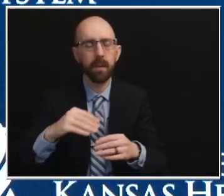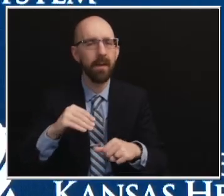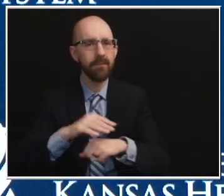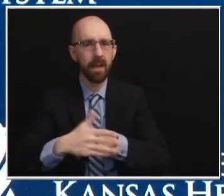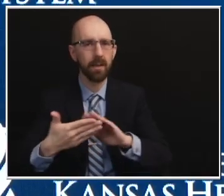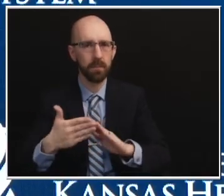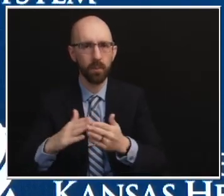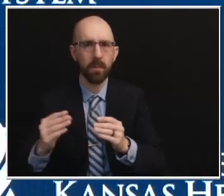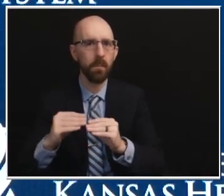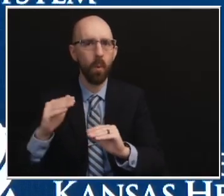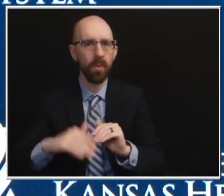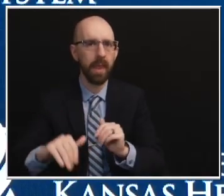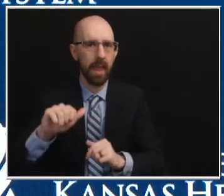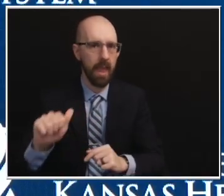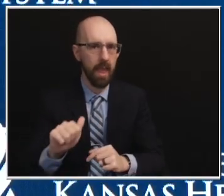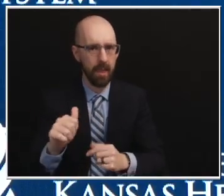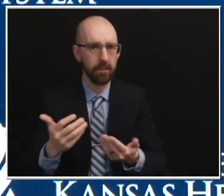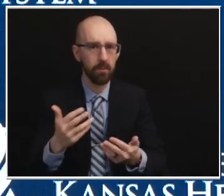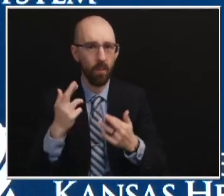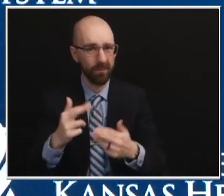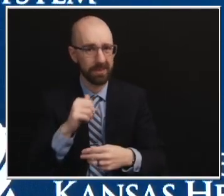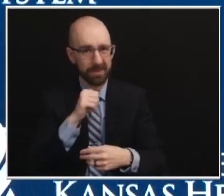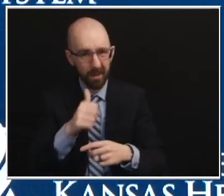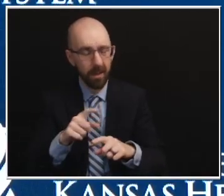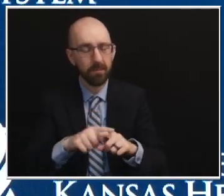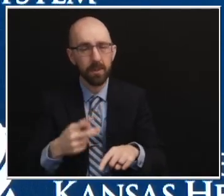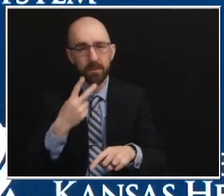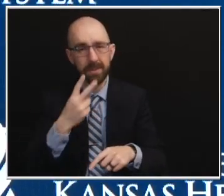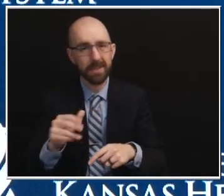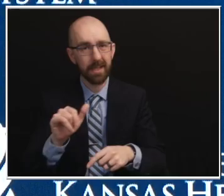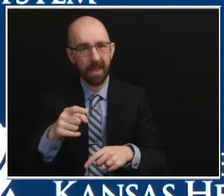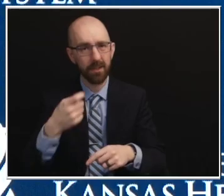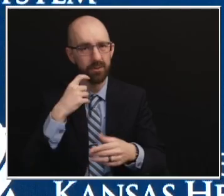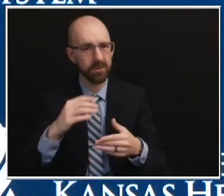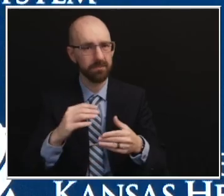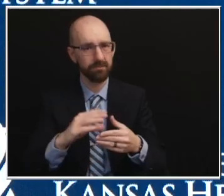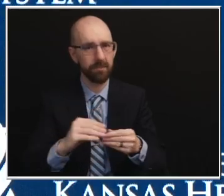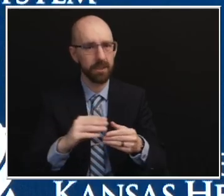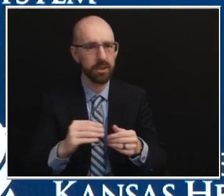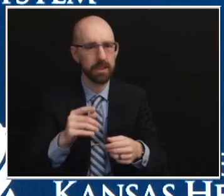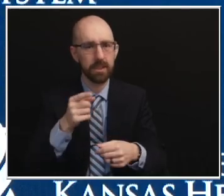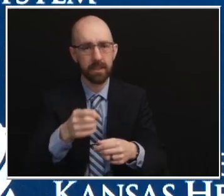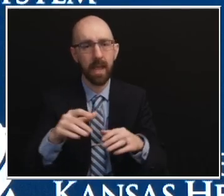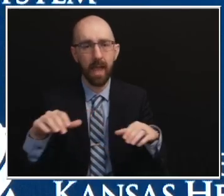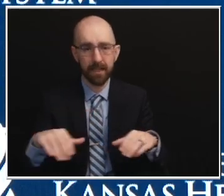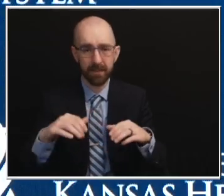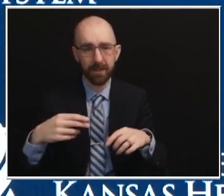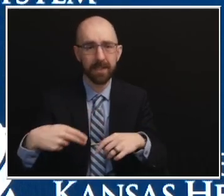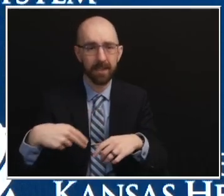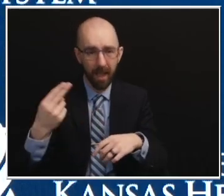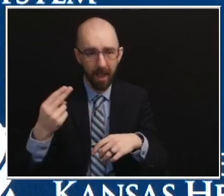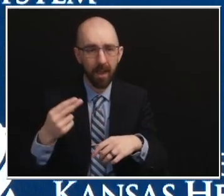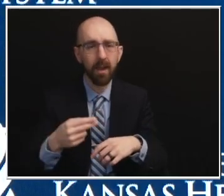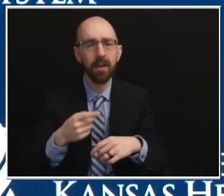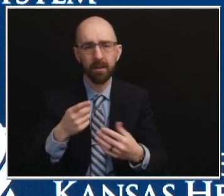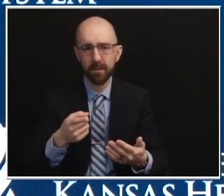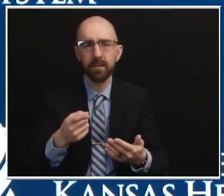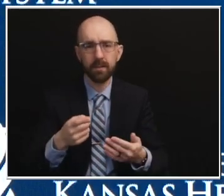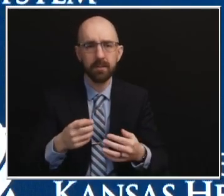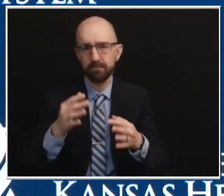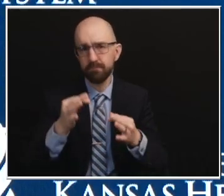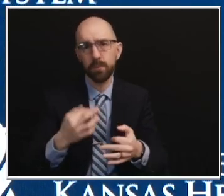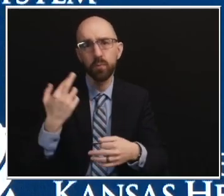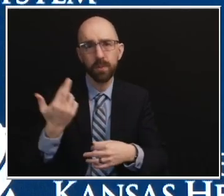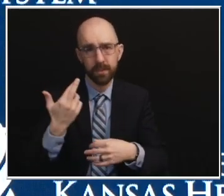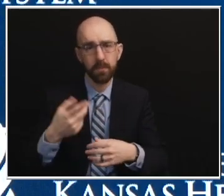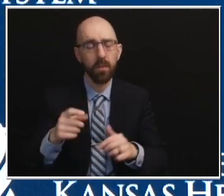So hopefully not, but as you can see, Sean, just as you pointed out, the activity remains high. It's certainly reasonable that there can